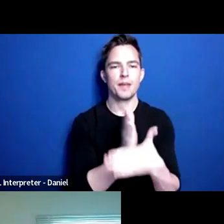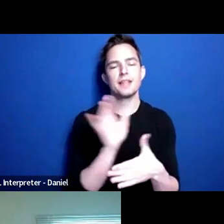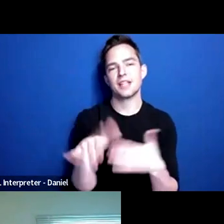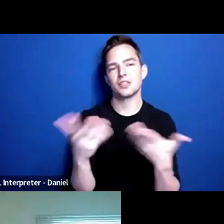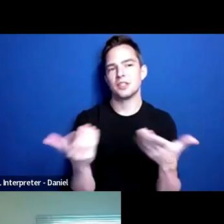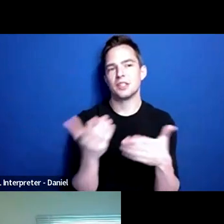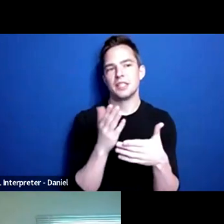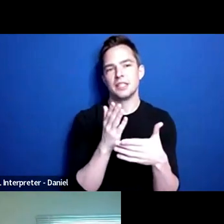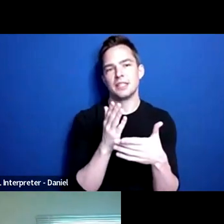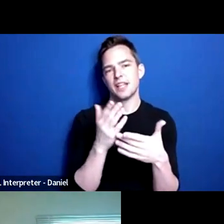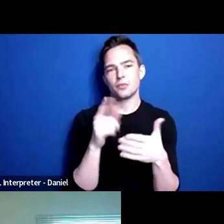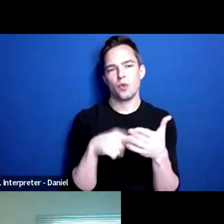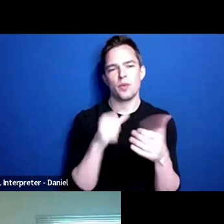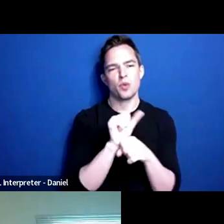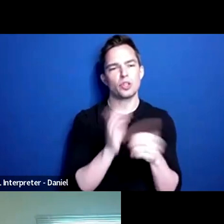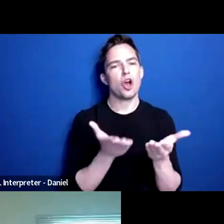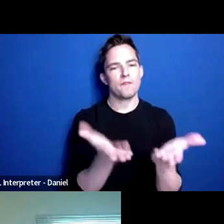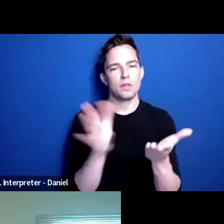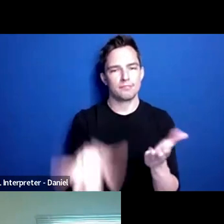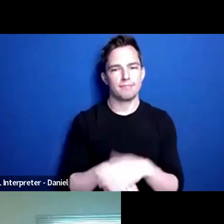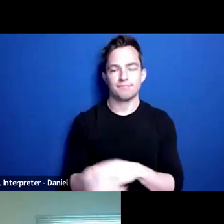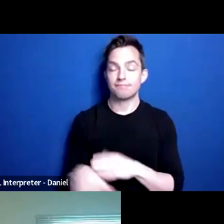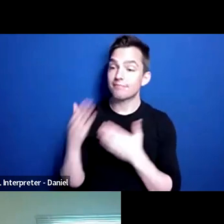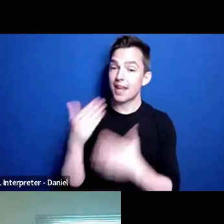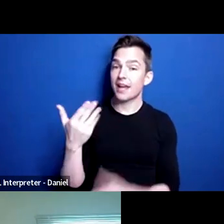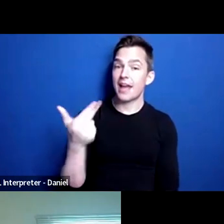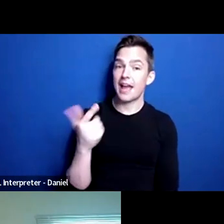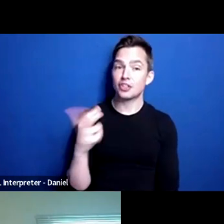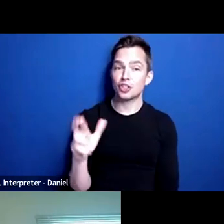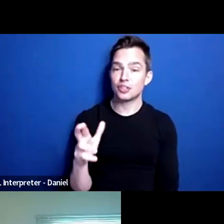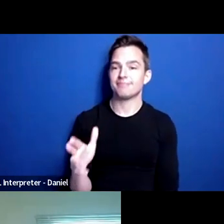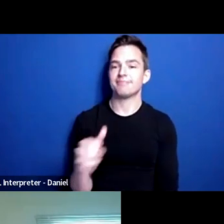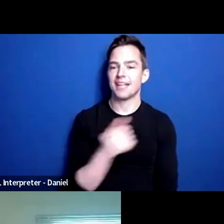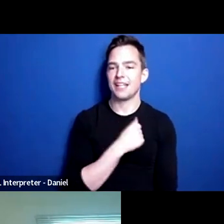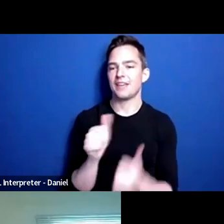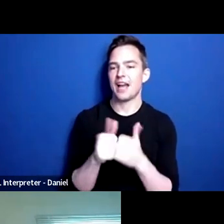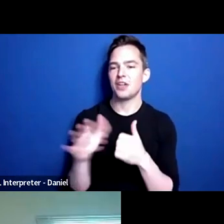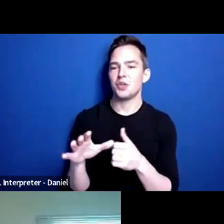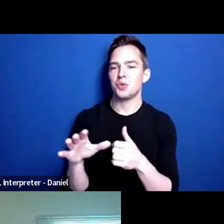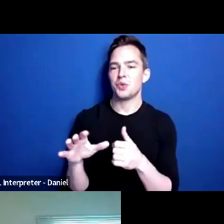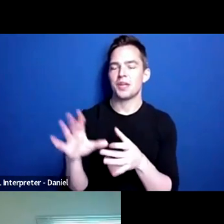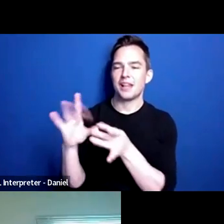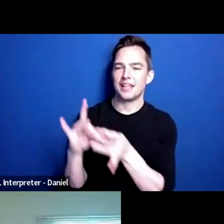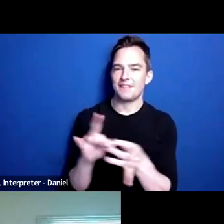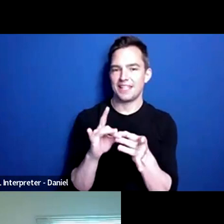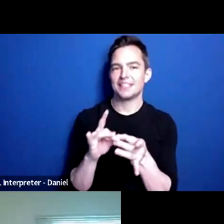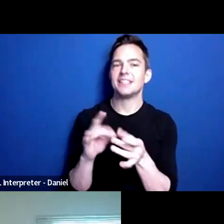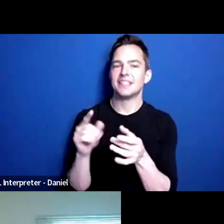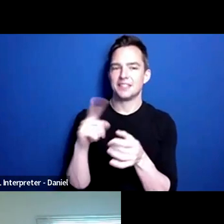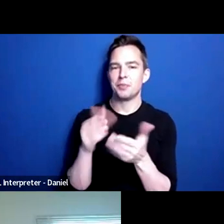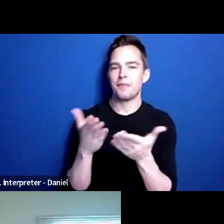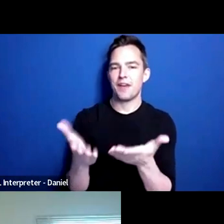to offer. Thank you, Hajar. I love how you weaved in that you all will provide what